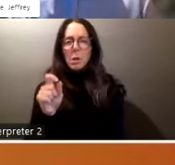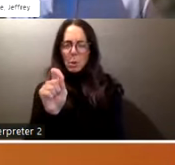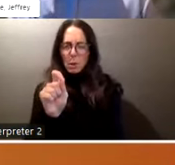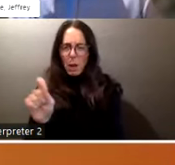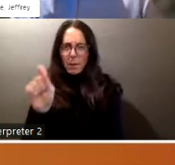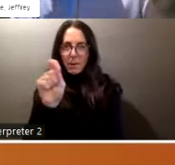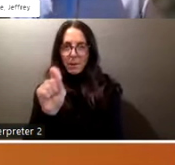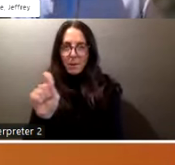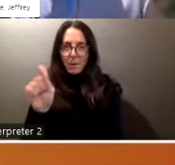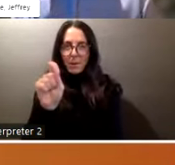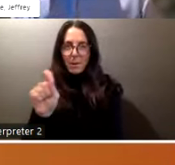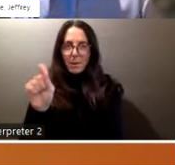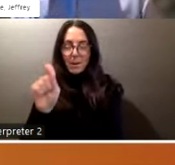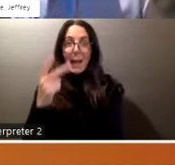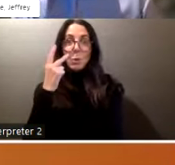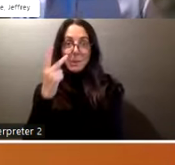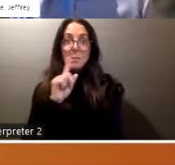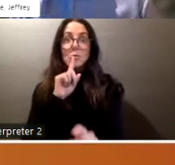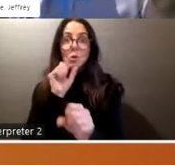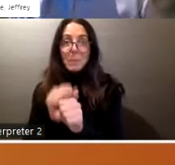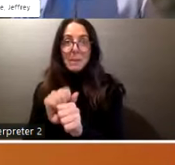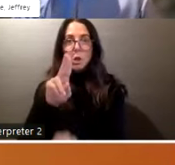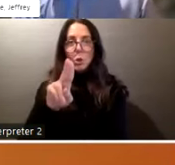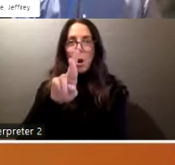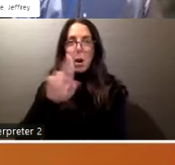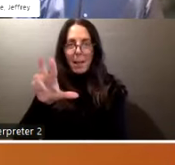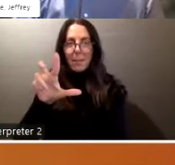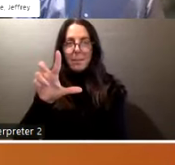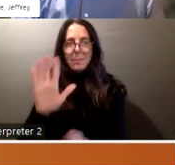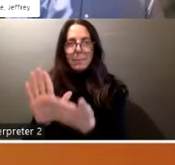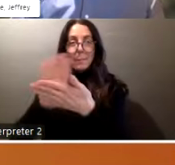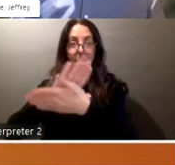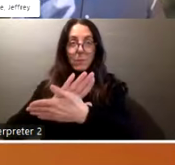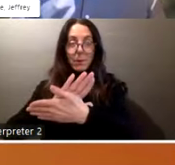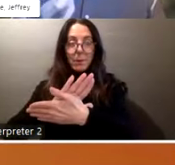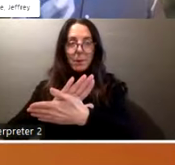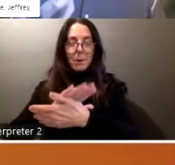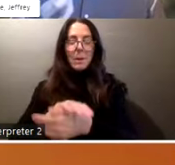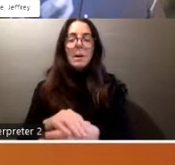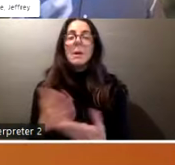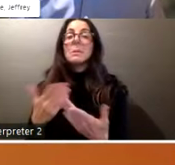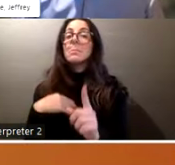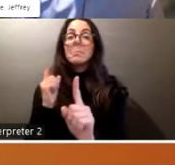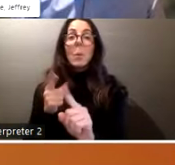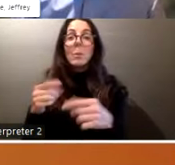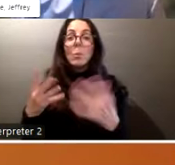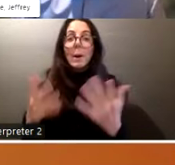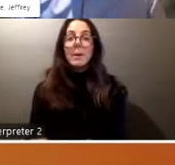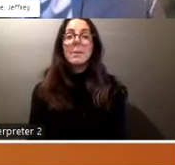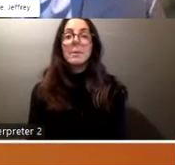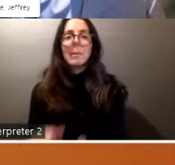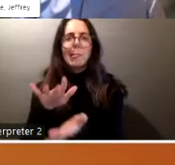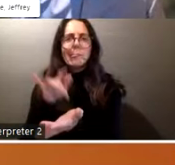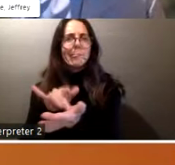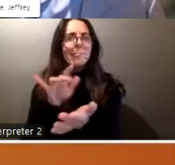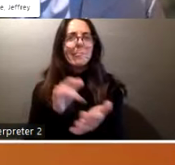hyperlink and you'll see the actual URL that's behind it. So all this to say is that, victimization can happen very